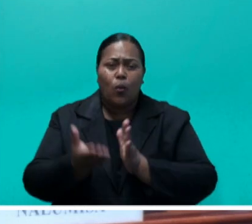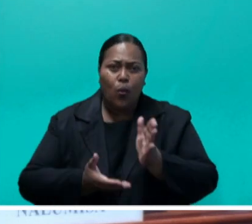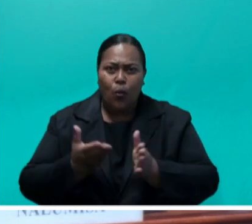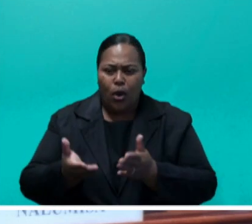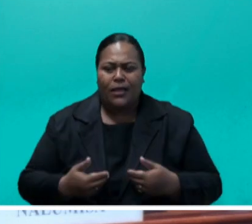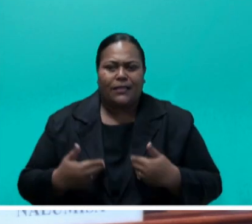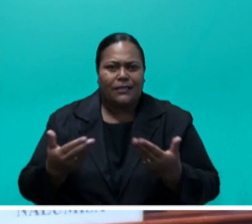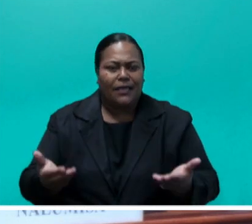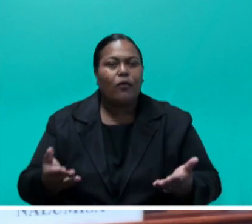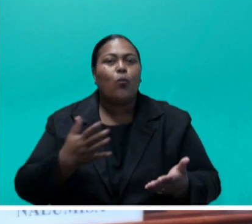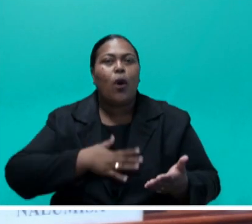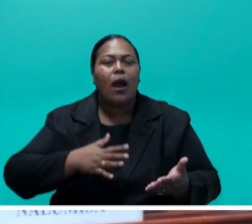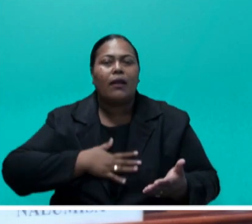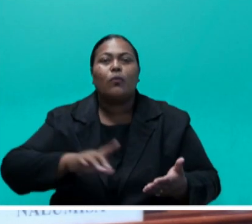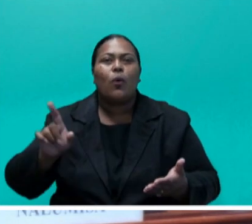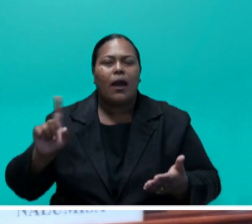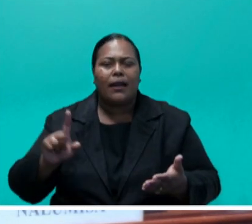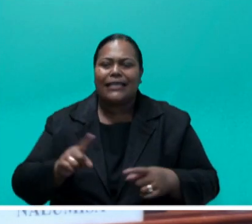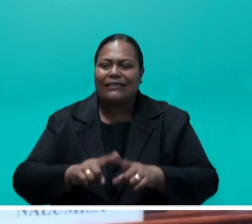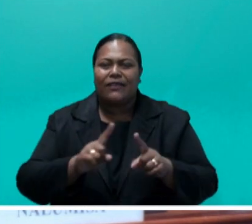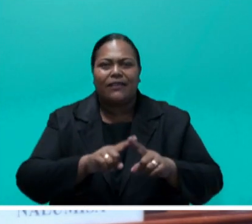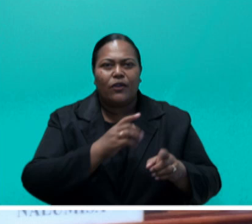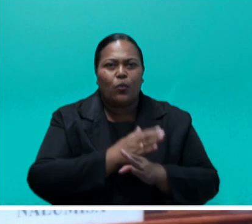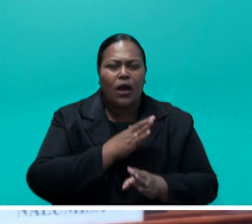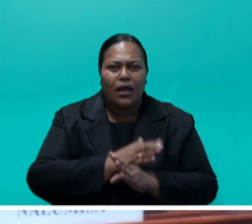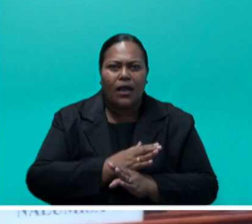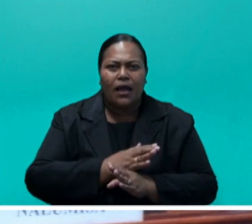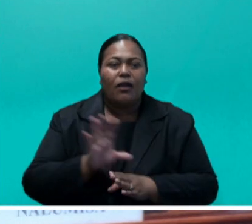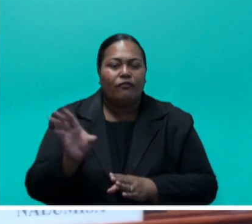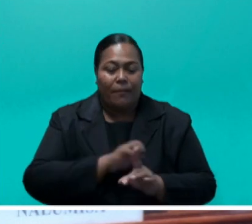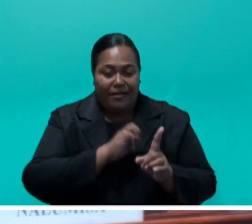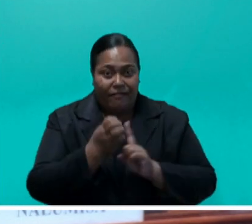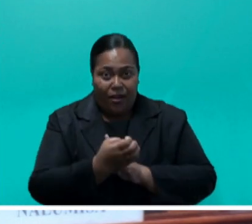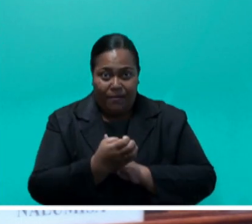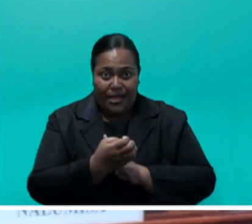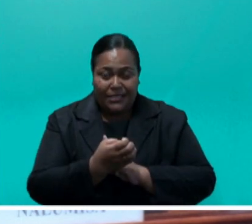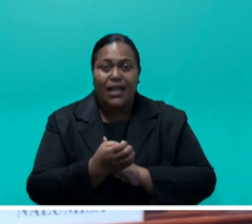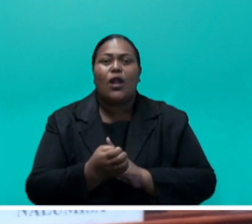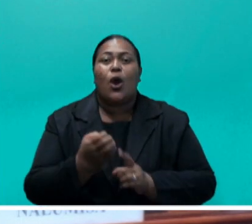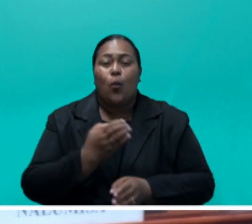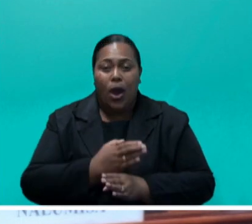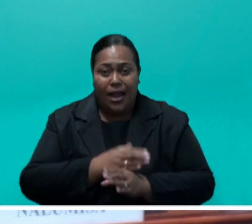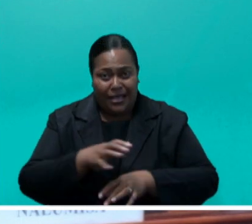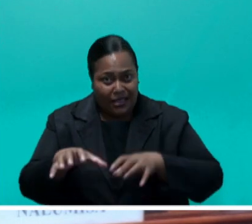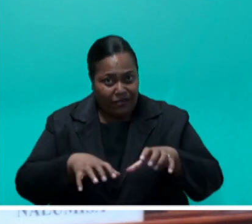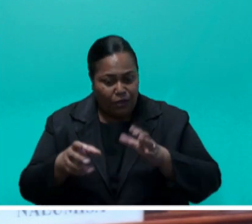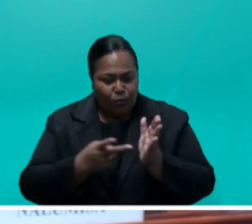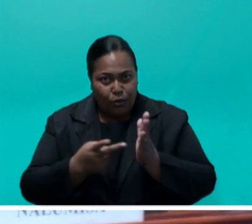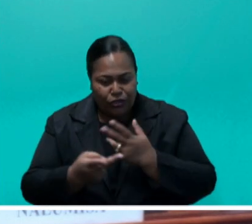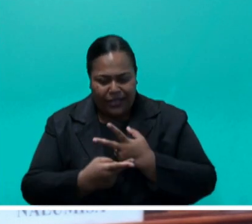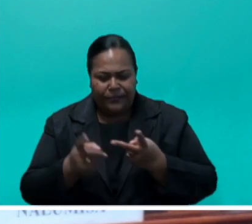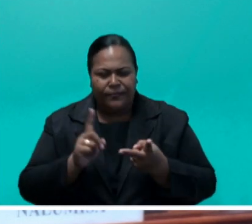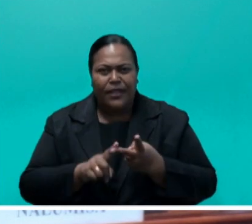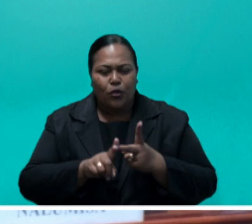to various initiatives, ranging from environmental conservation projects to mentoring